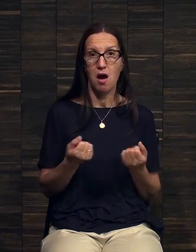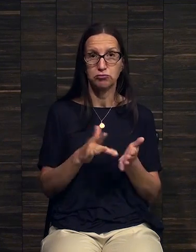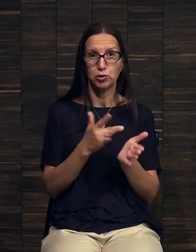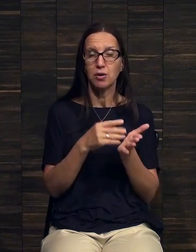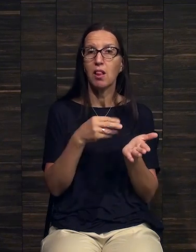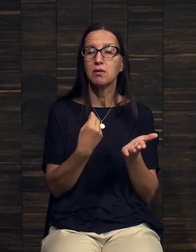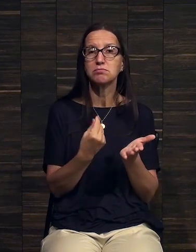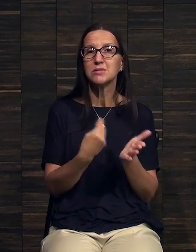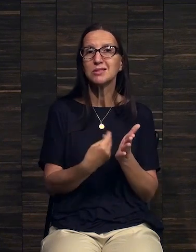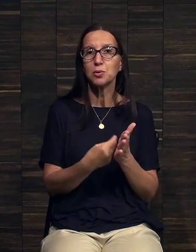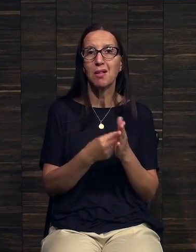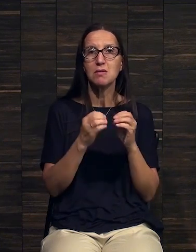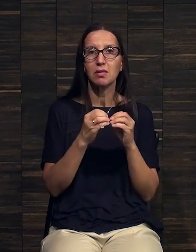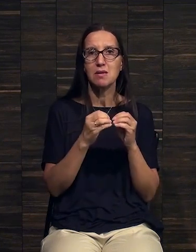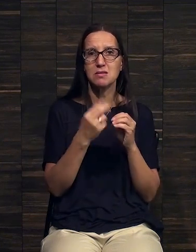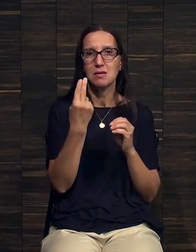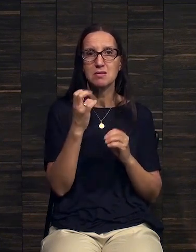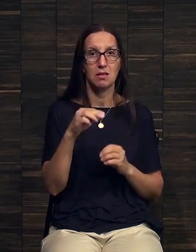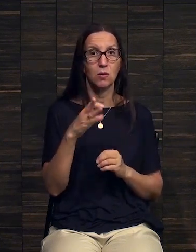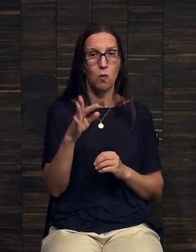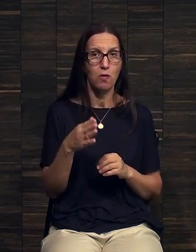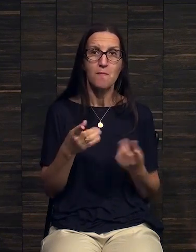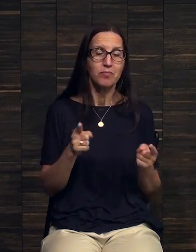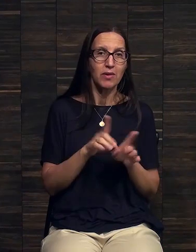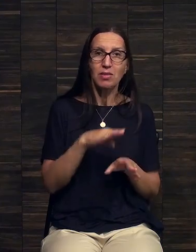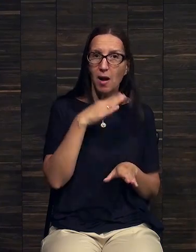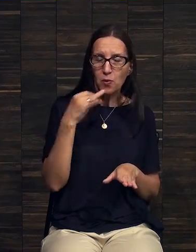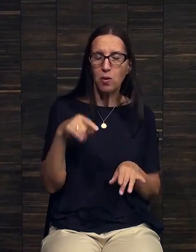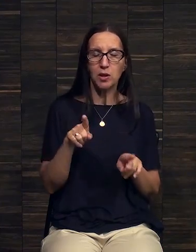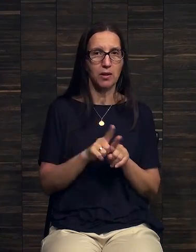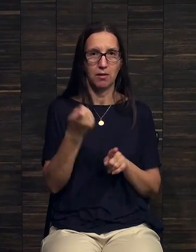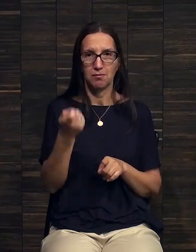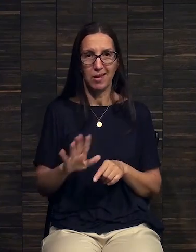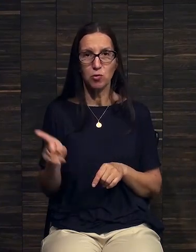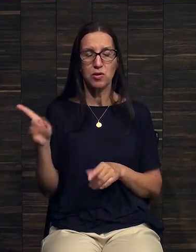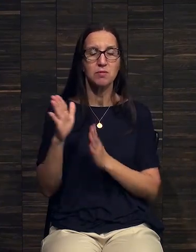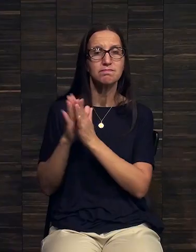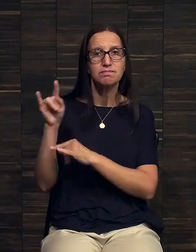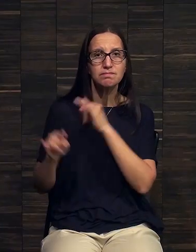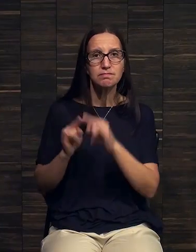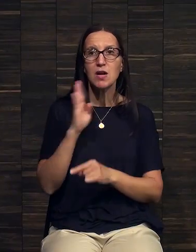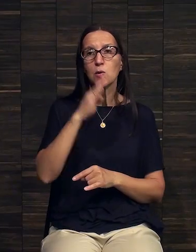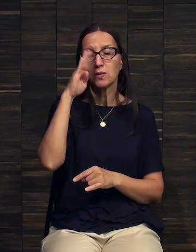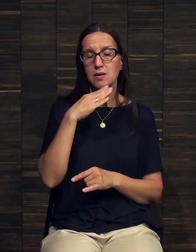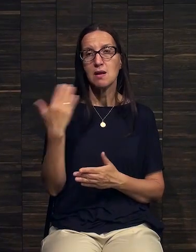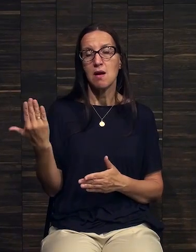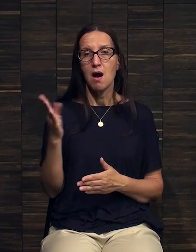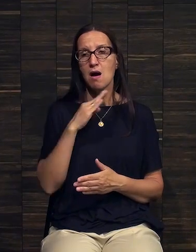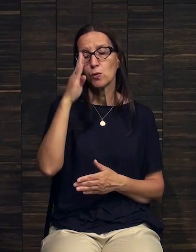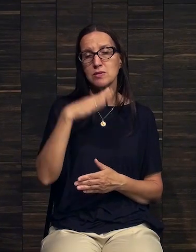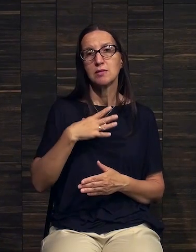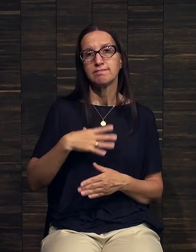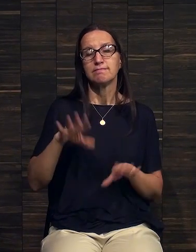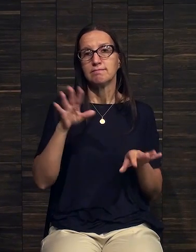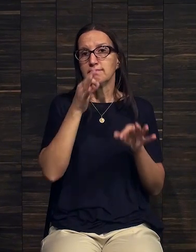cents, it's not so much, it's not so less, so they ask the parents to buy. And